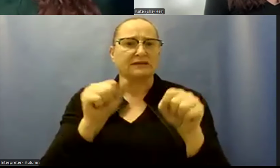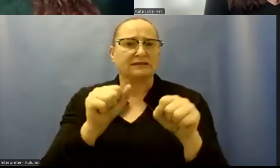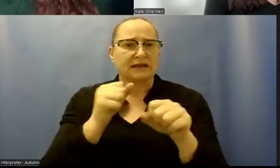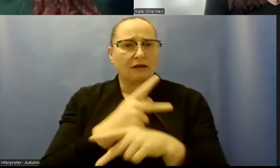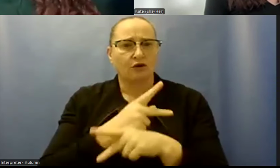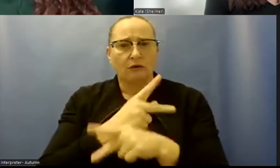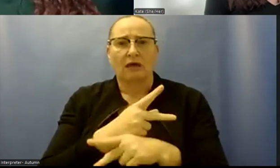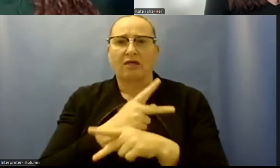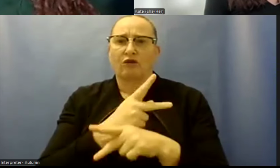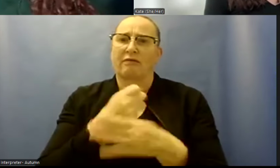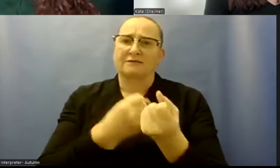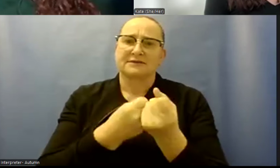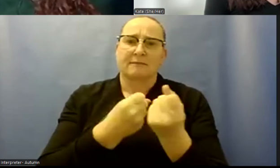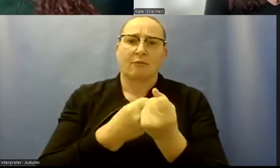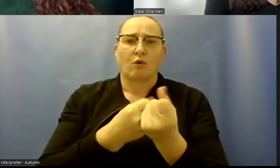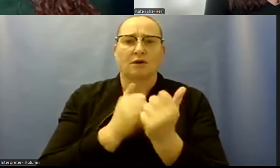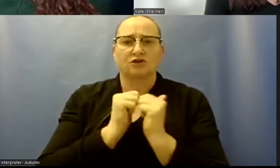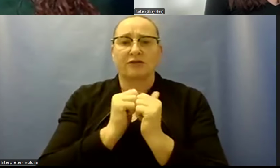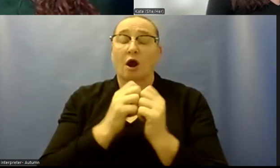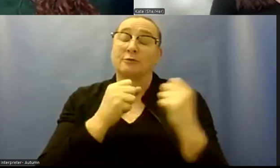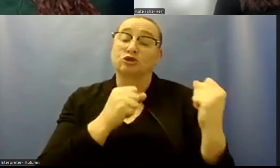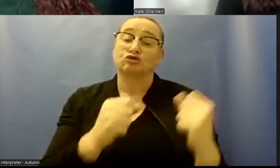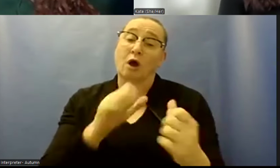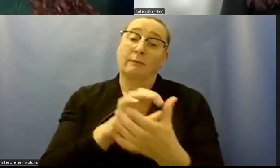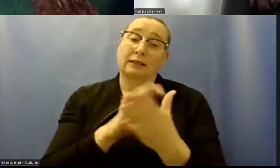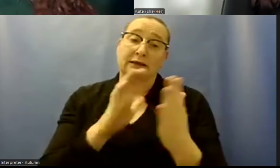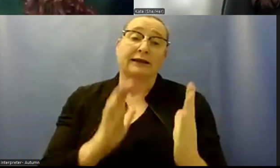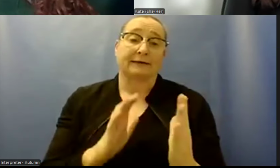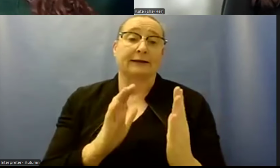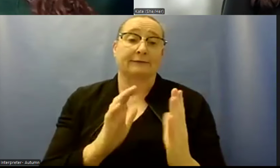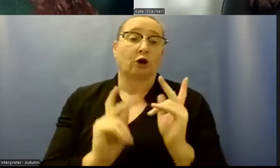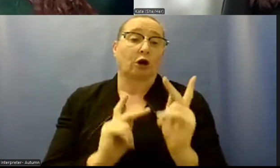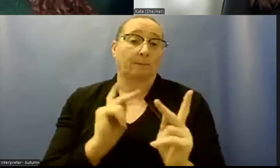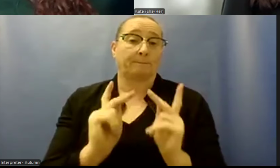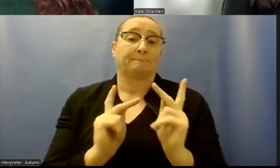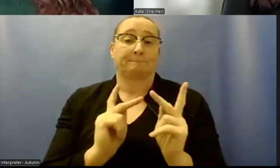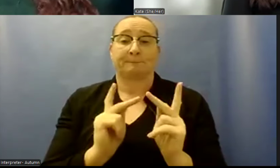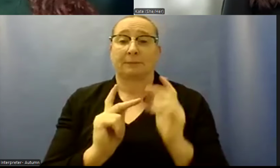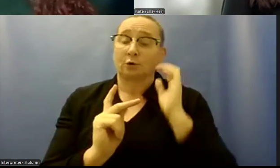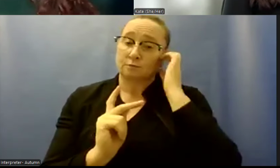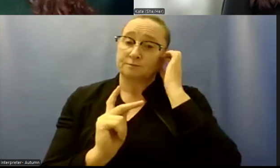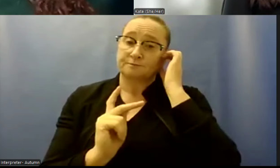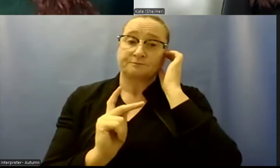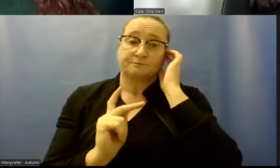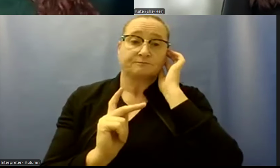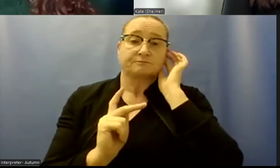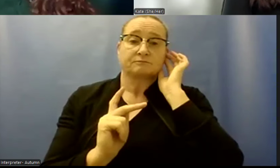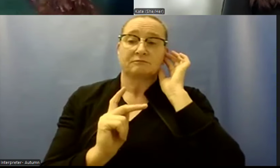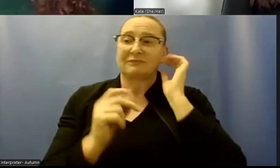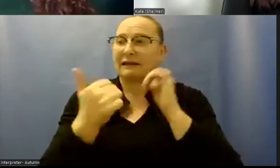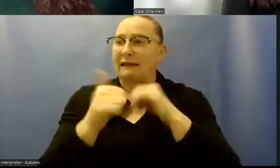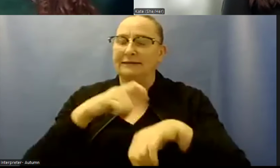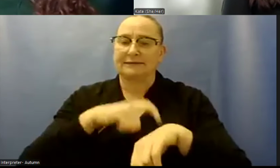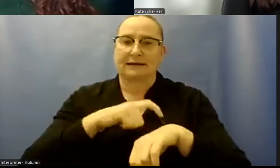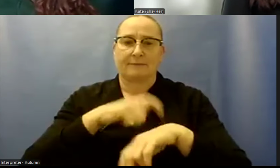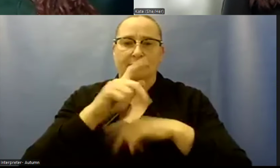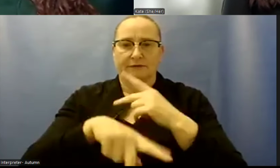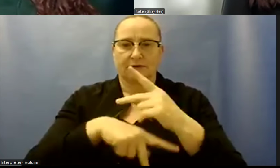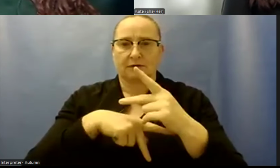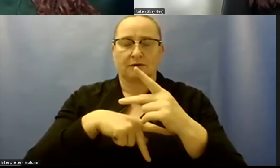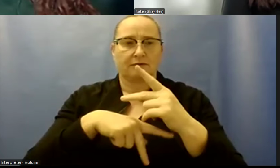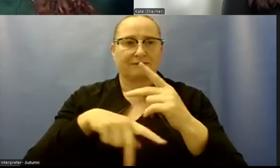if you want that? Because I'm a strong believer in making sure that people make their decisions when it comes to any type of situation that they're